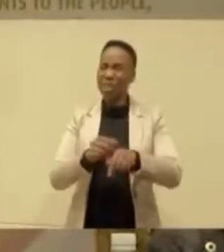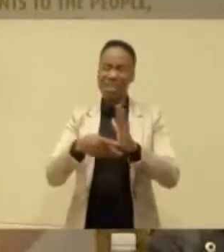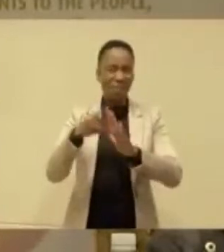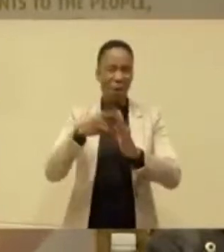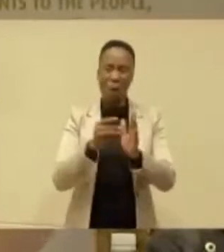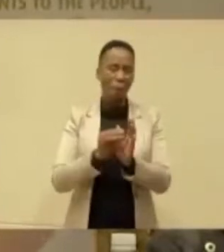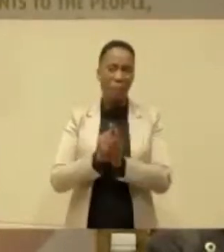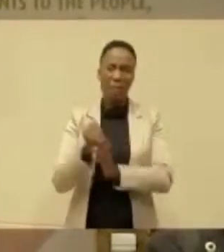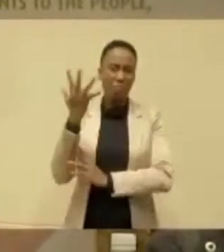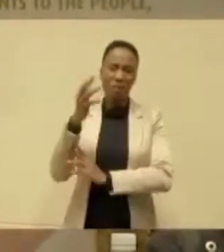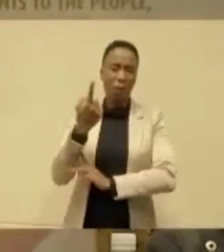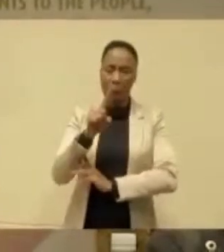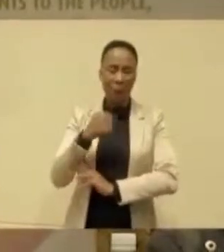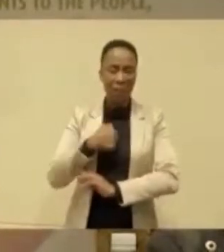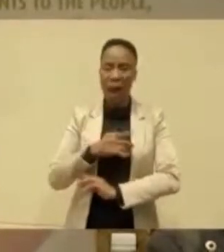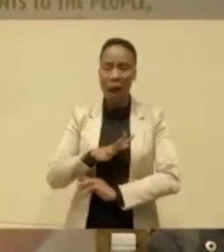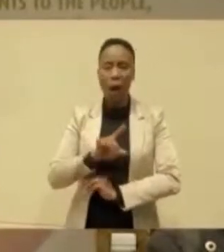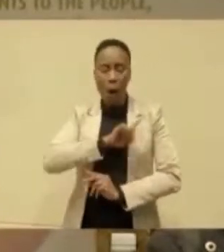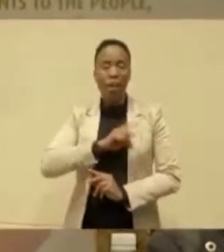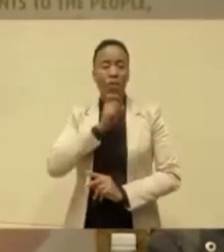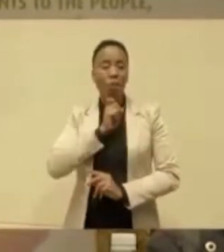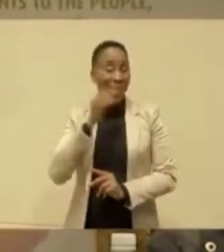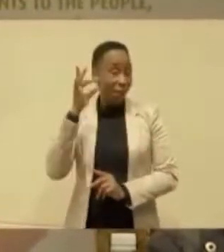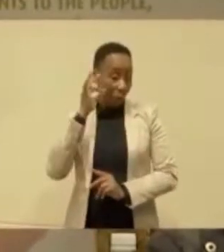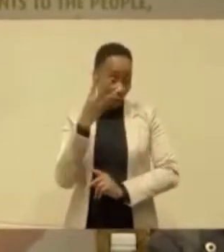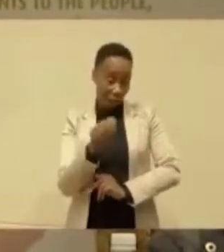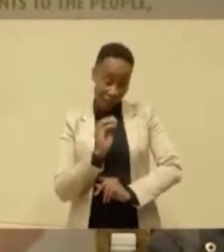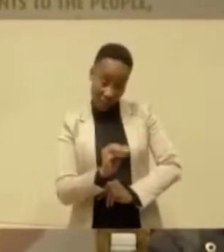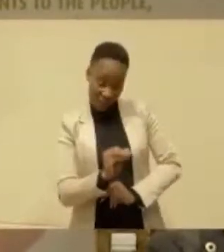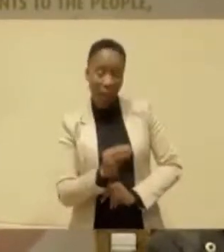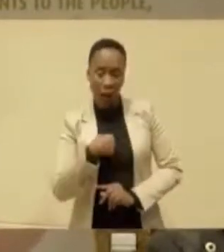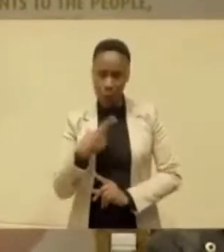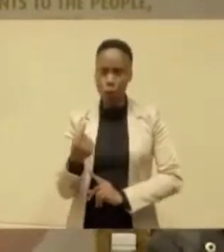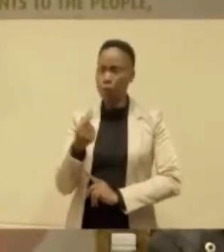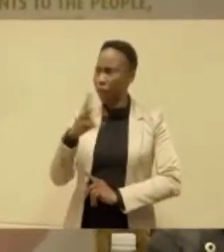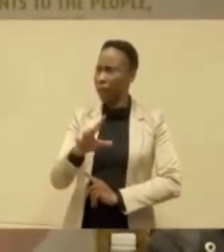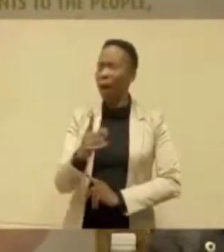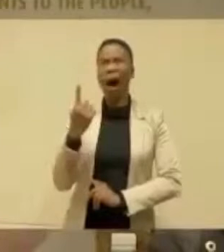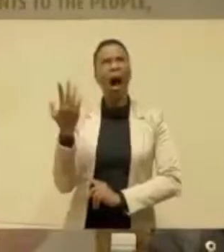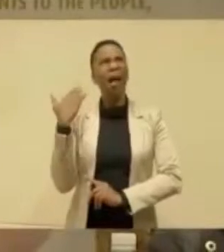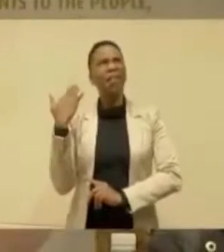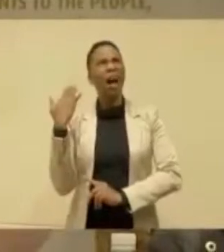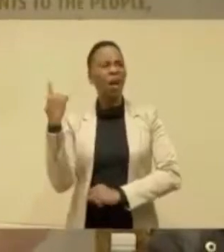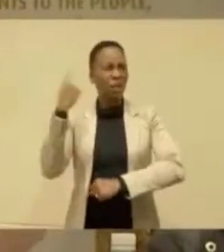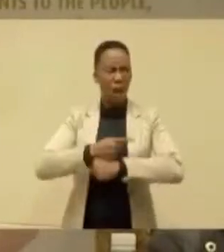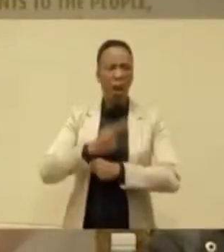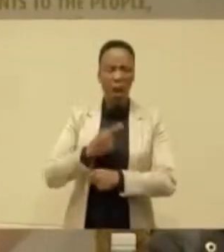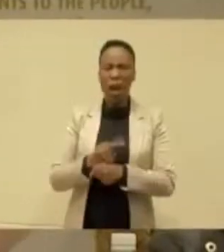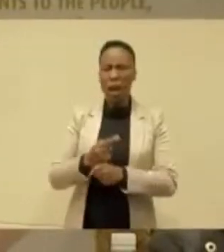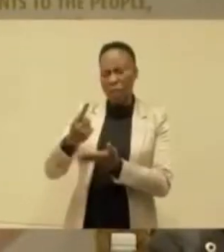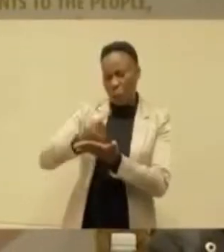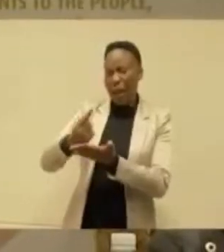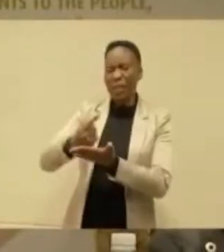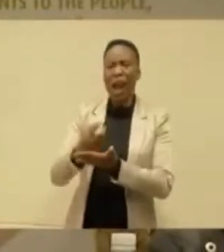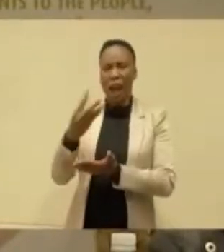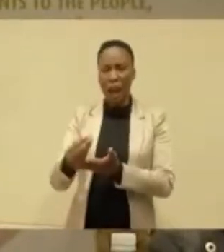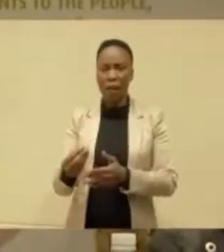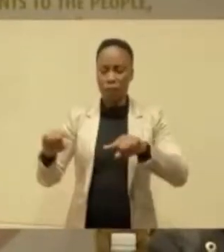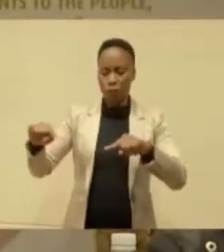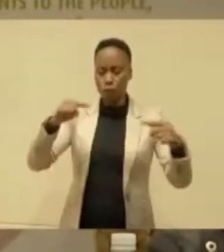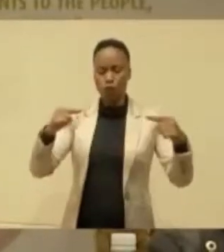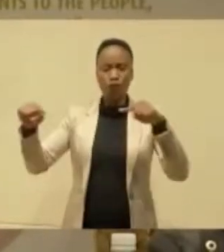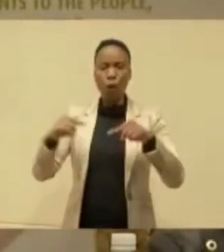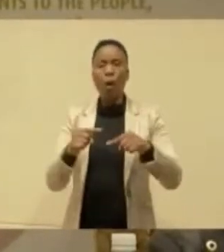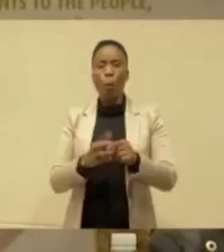will use the information that we have and we do it the other day we are having a a debate with the president on gender-based